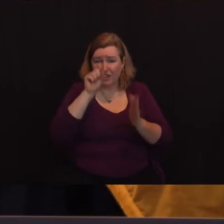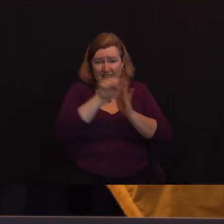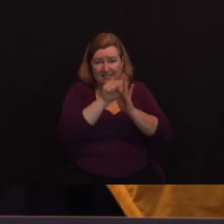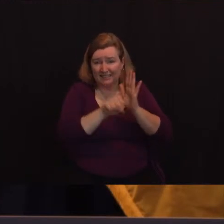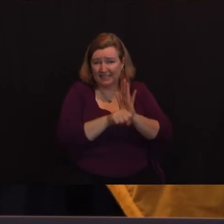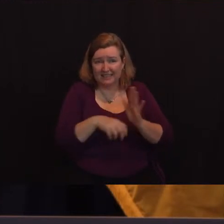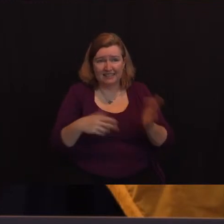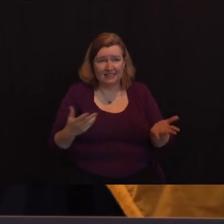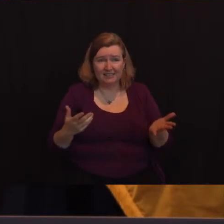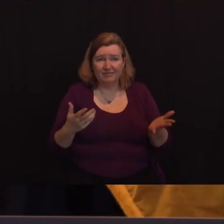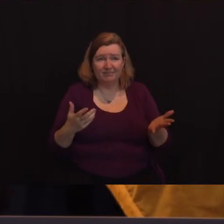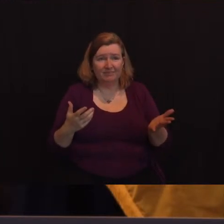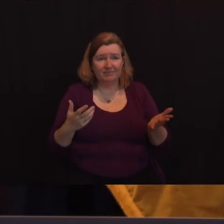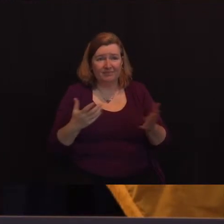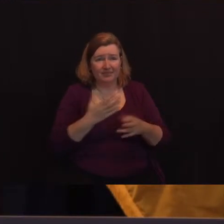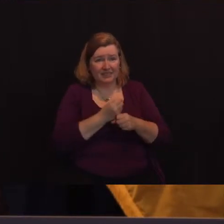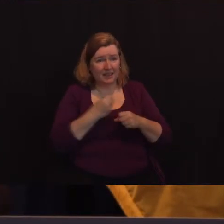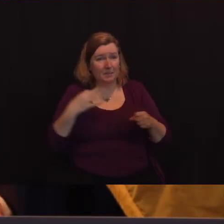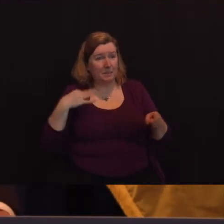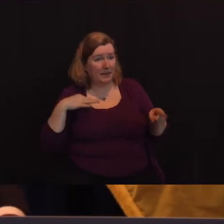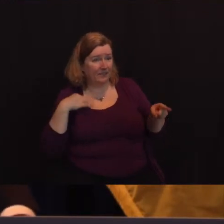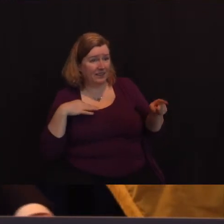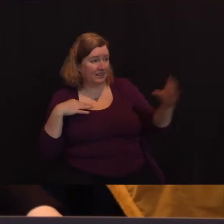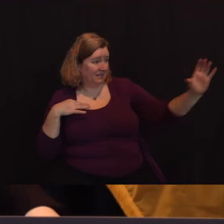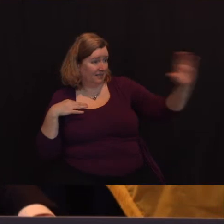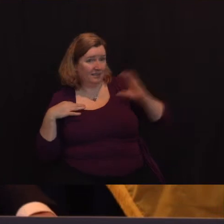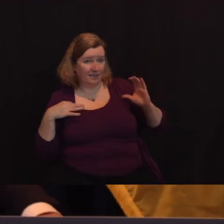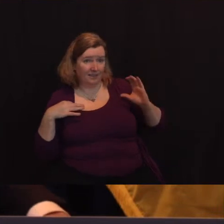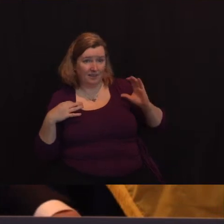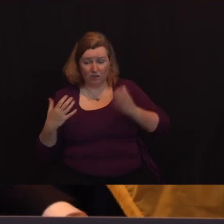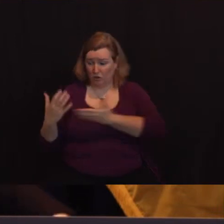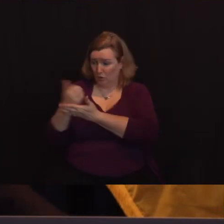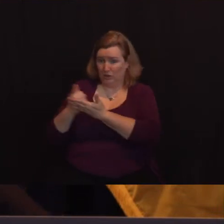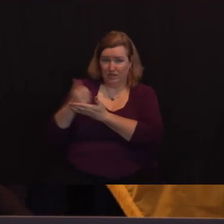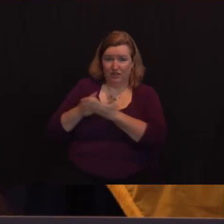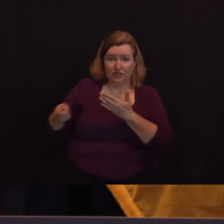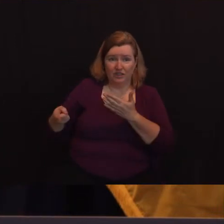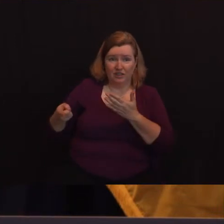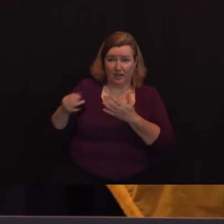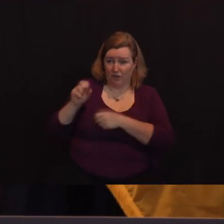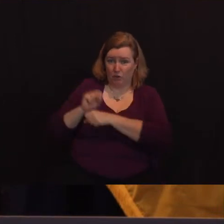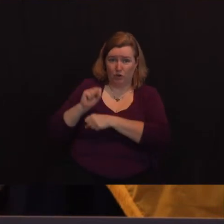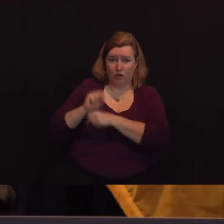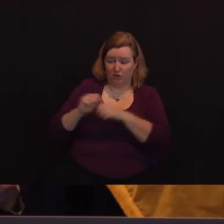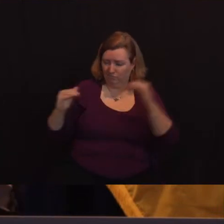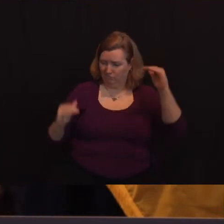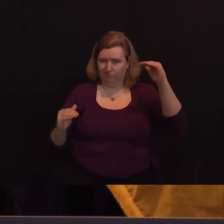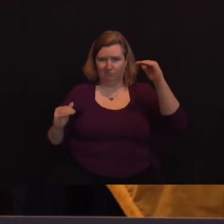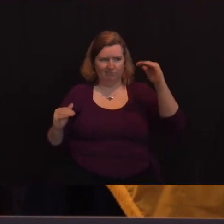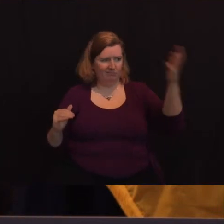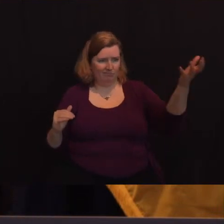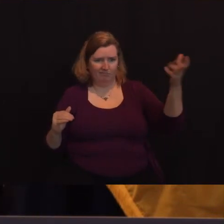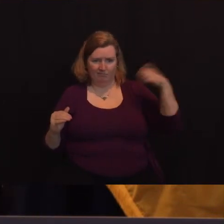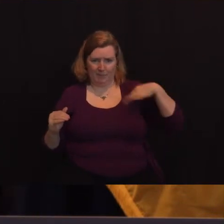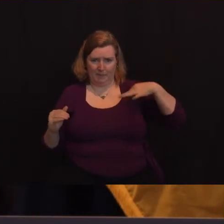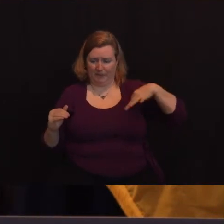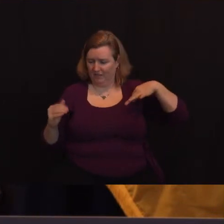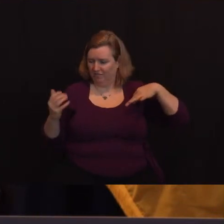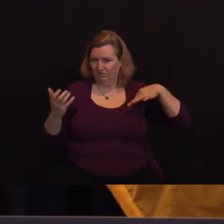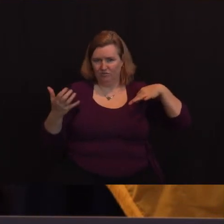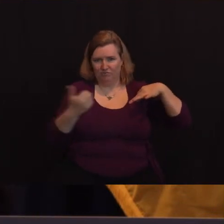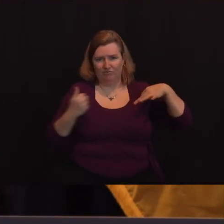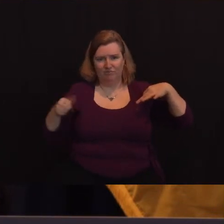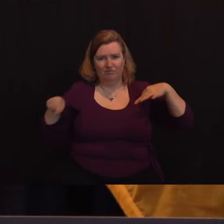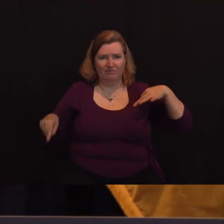the benefit received and the wage they could have earned if they were working, you would have expected to see anomalies in